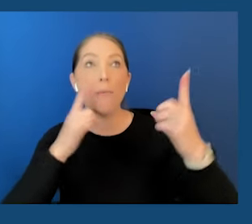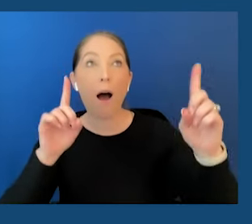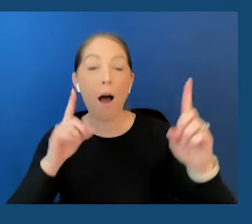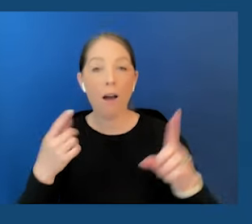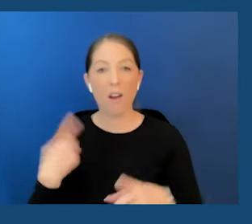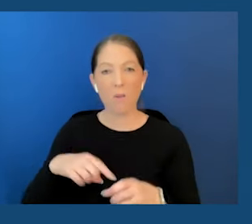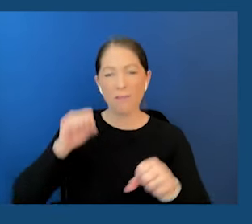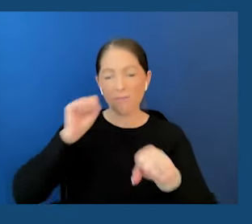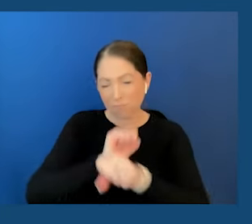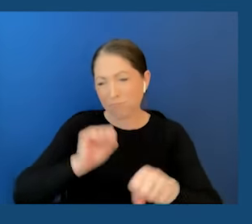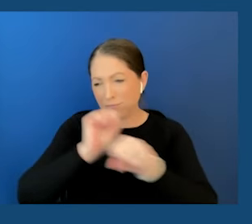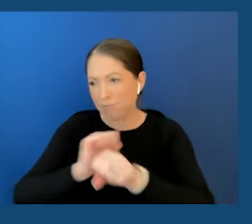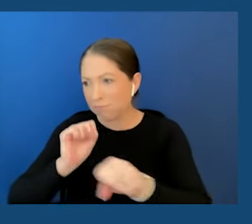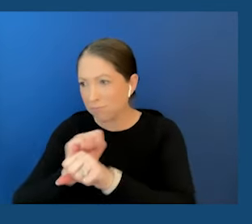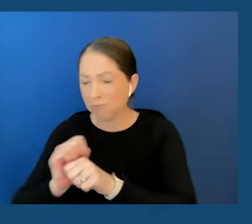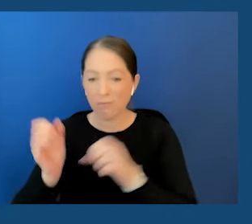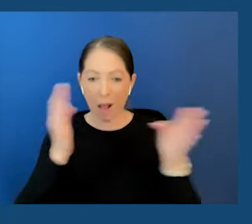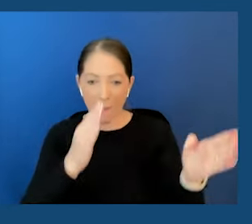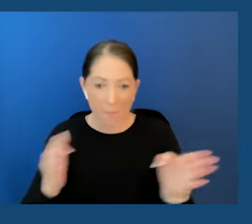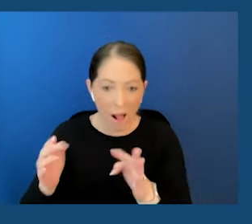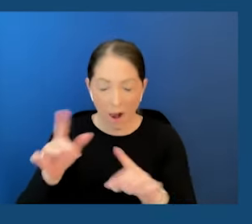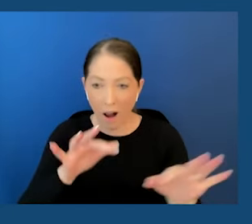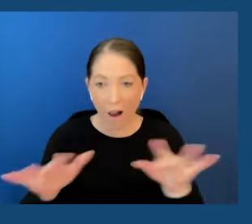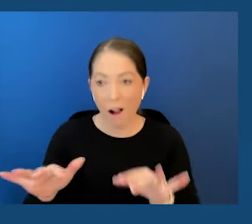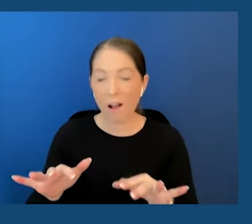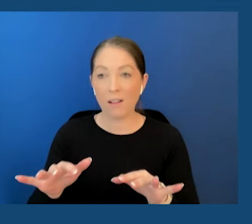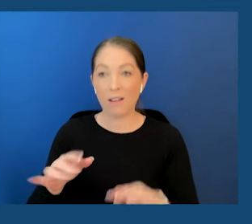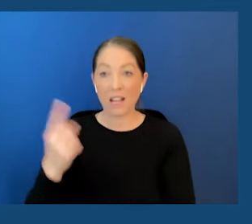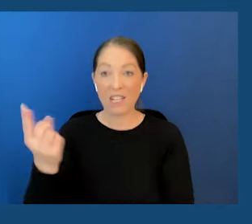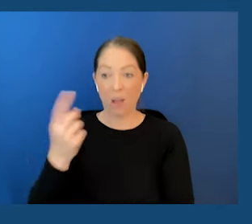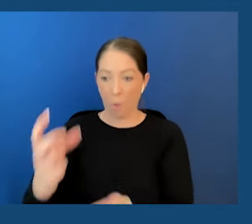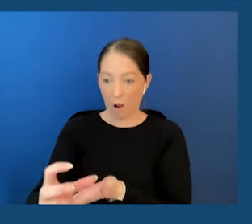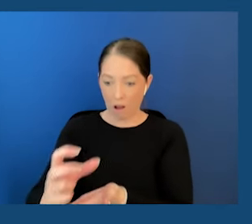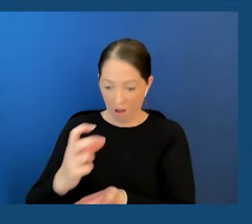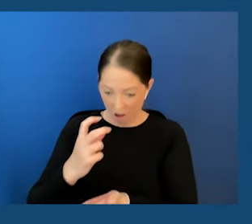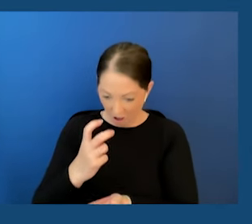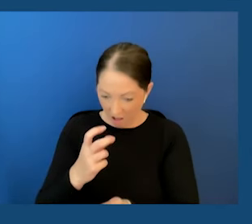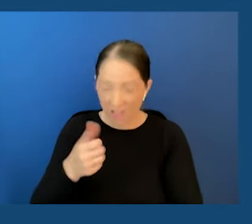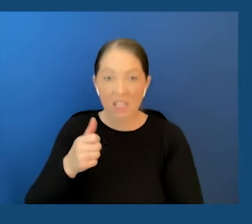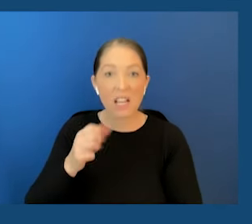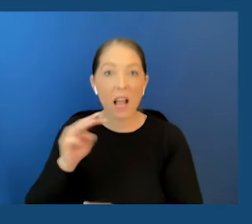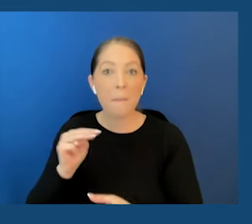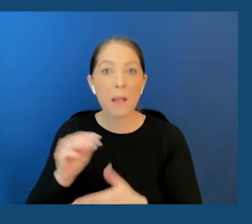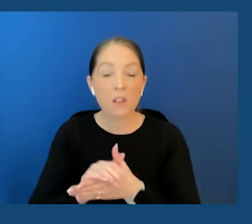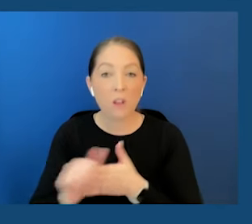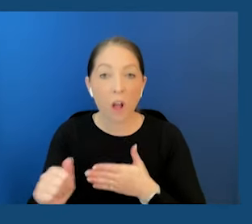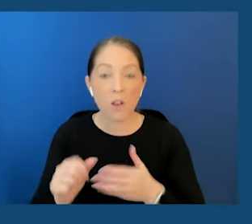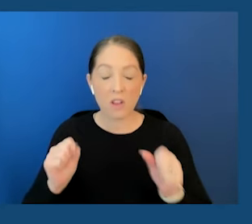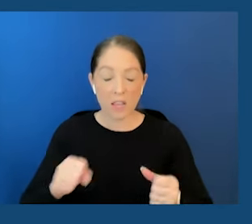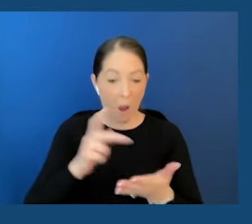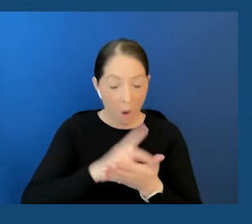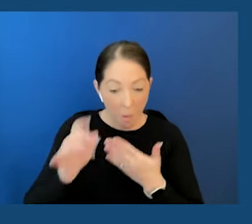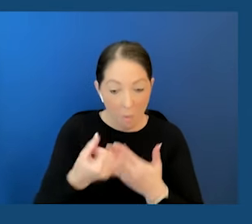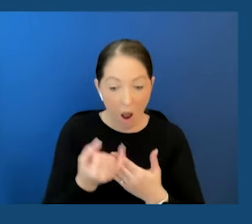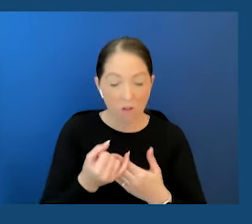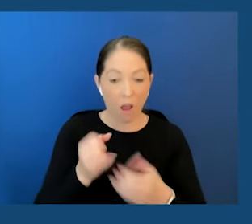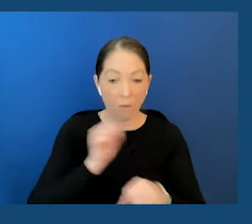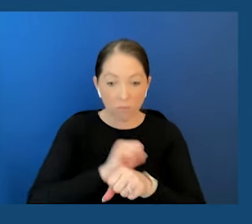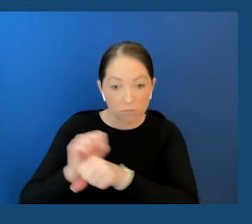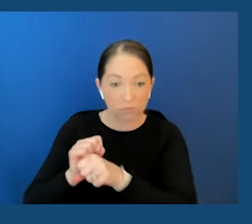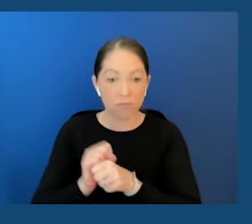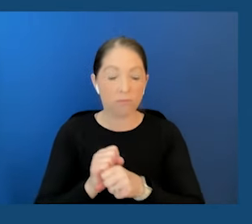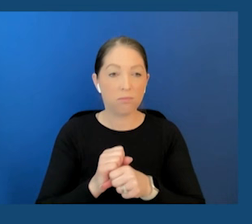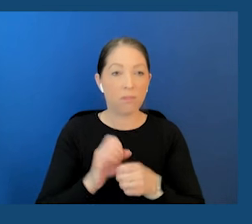together a plan that in one shot, one infusion of money, you can work on so many projects, connections to waterfronts, fix the streetscapes,